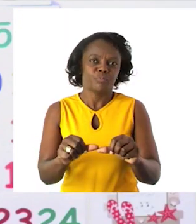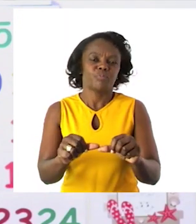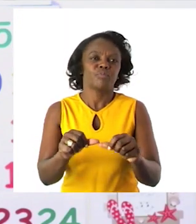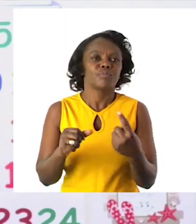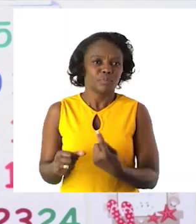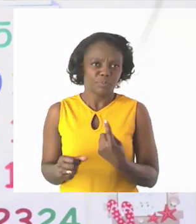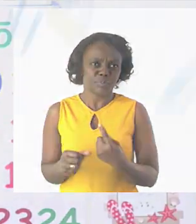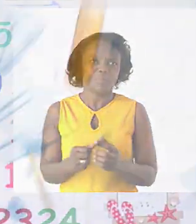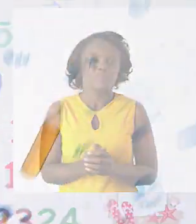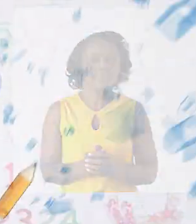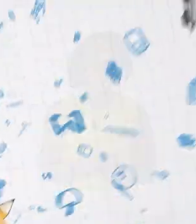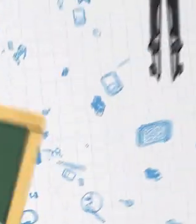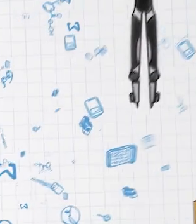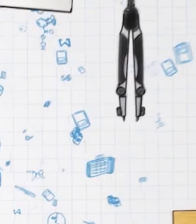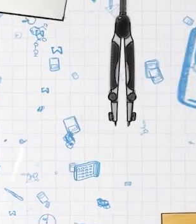very much.